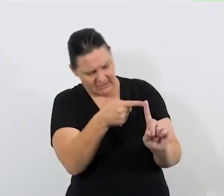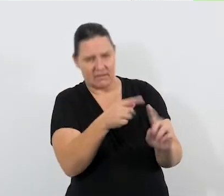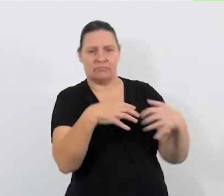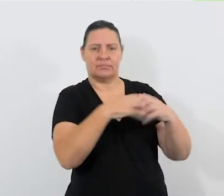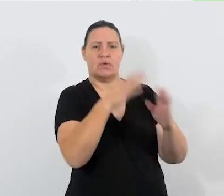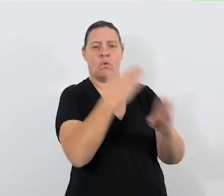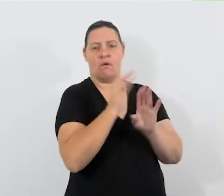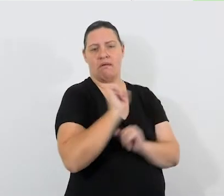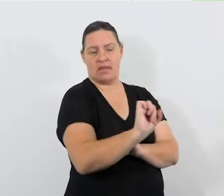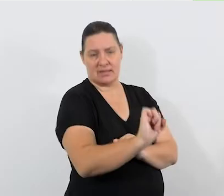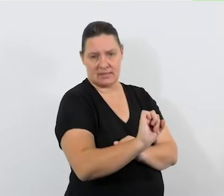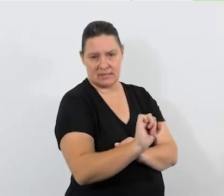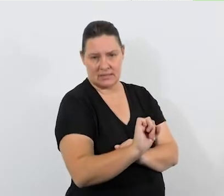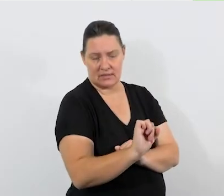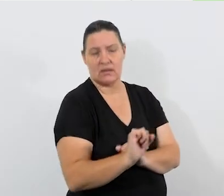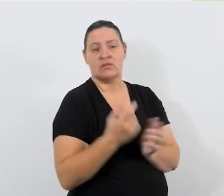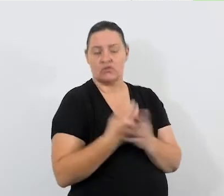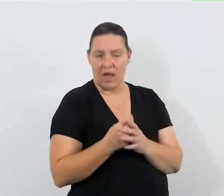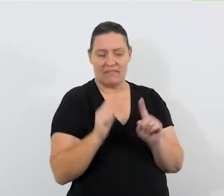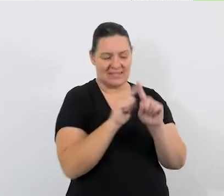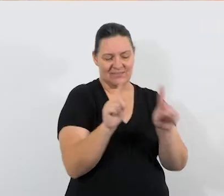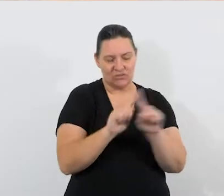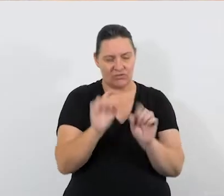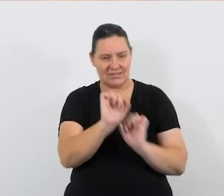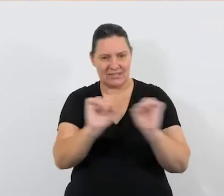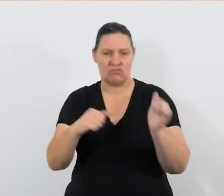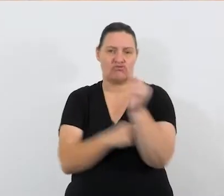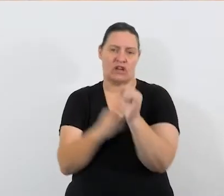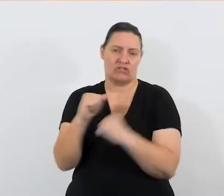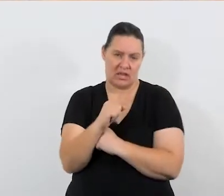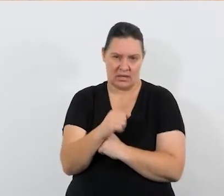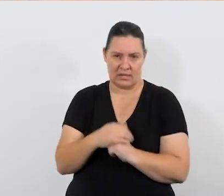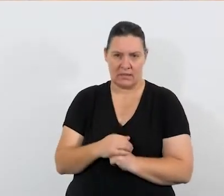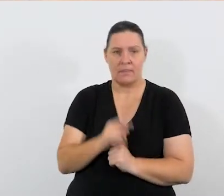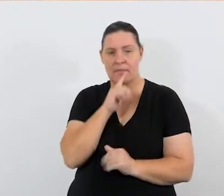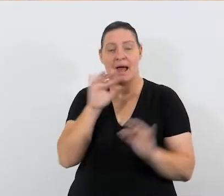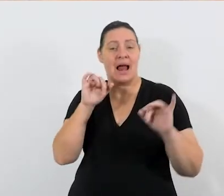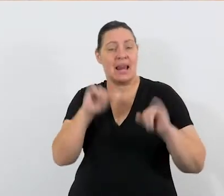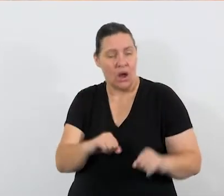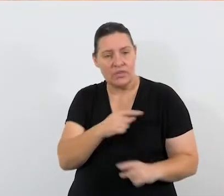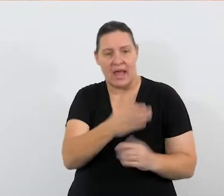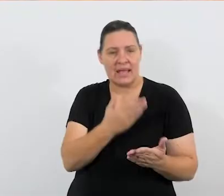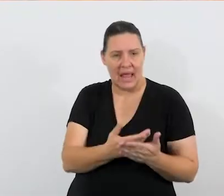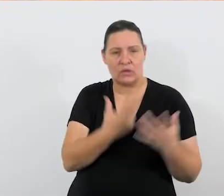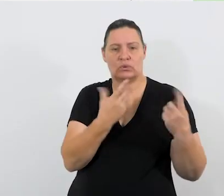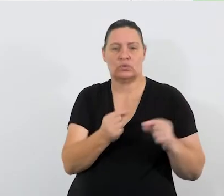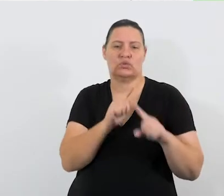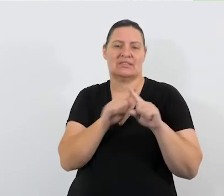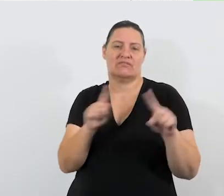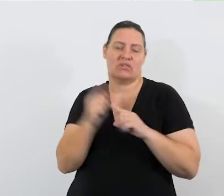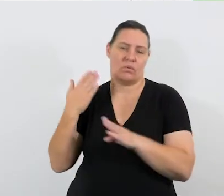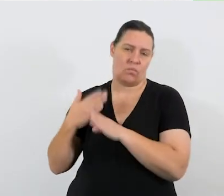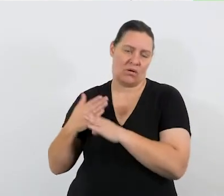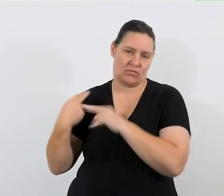designed to perform different functions. So they have differences in their structures, which allows them to